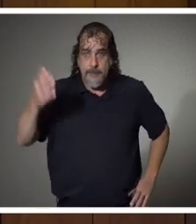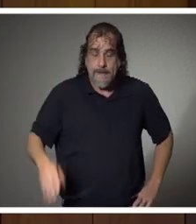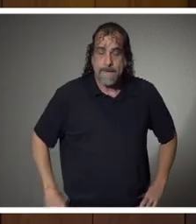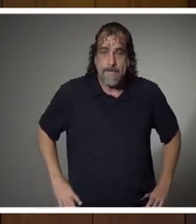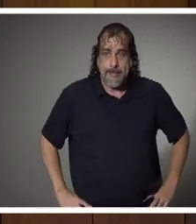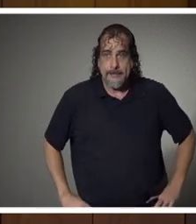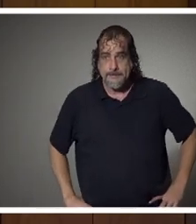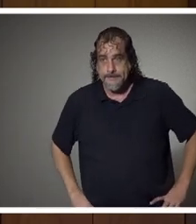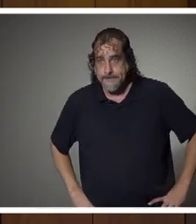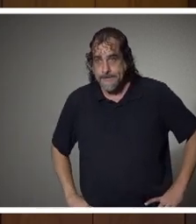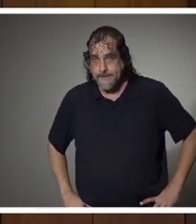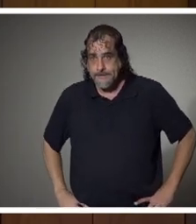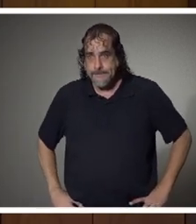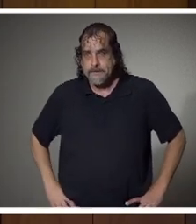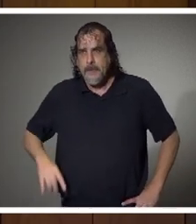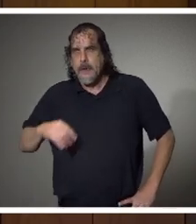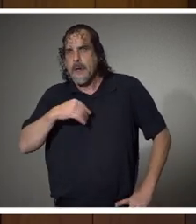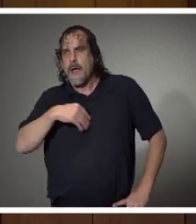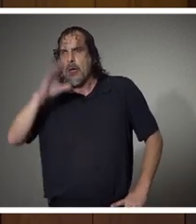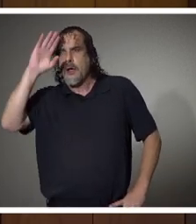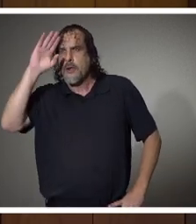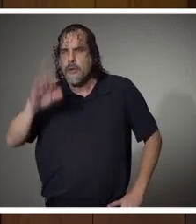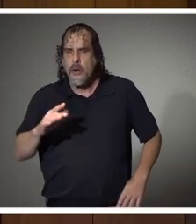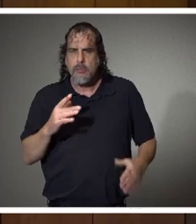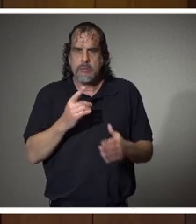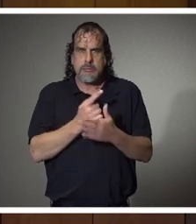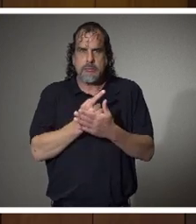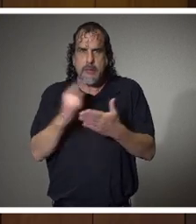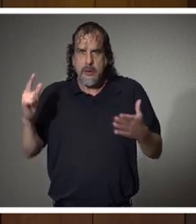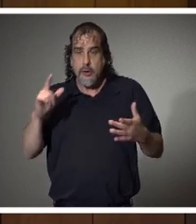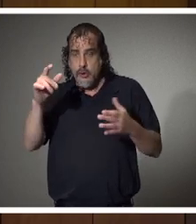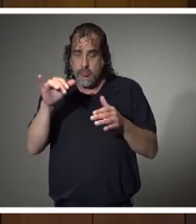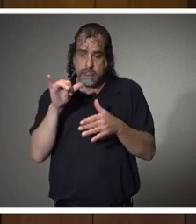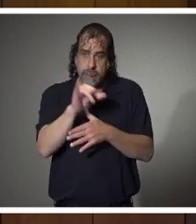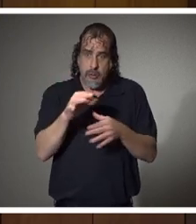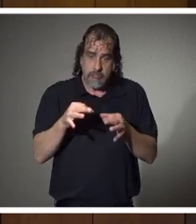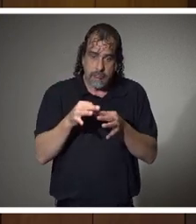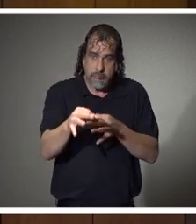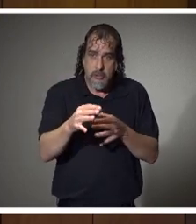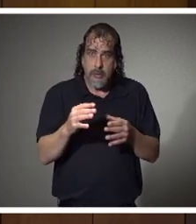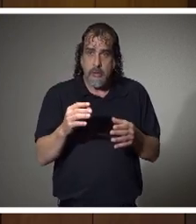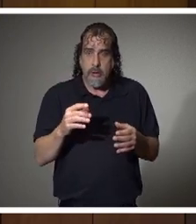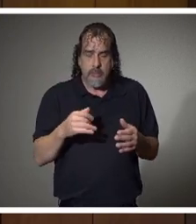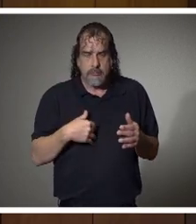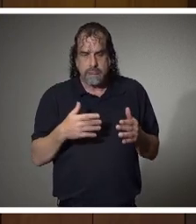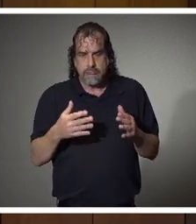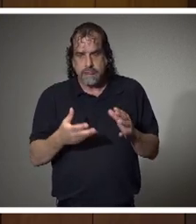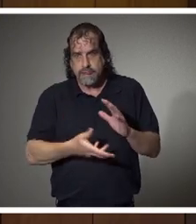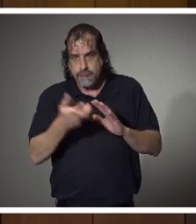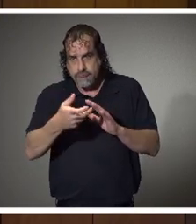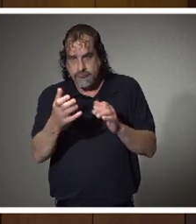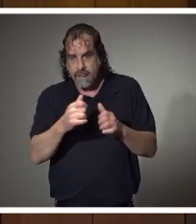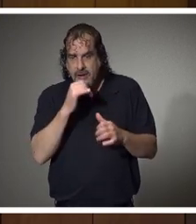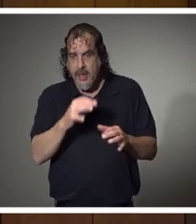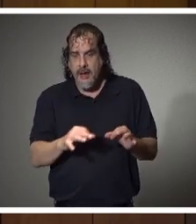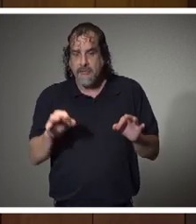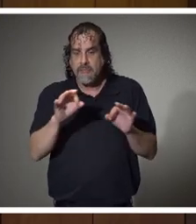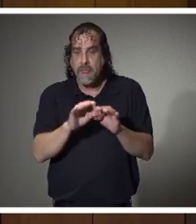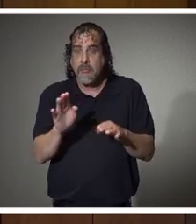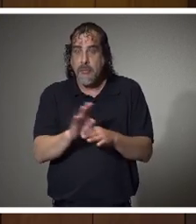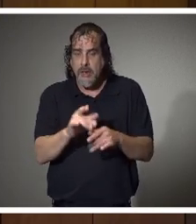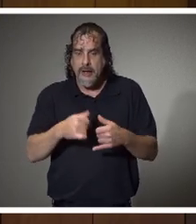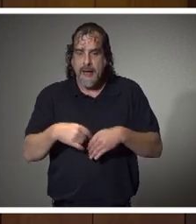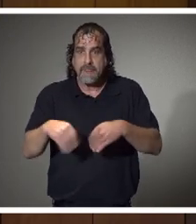Ann. I know that last week with the extension, you talked about allowing curbside and delivery with those non-essential businesses. Now